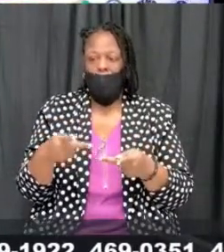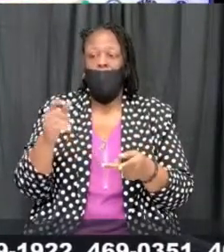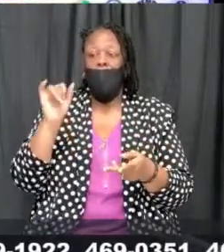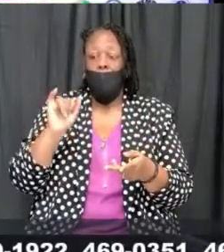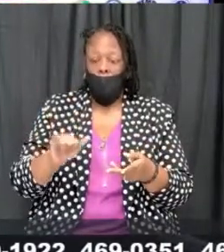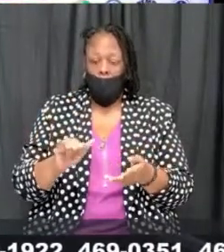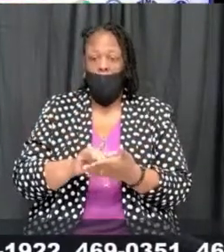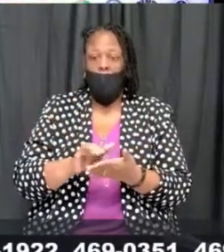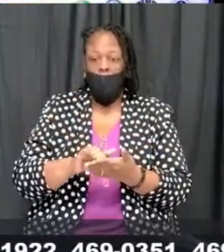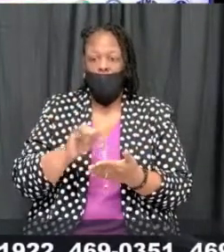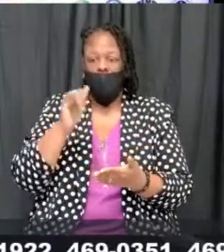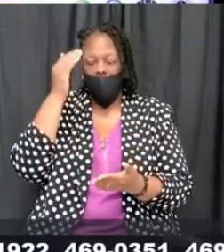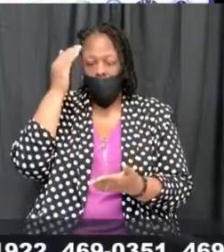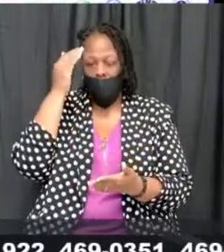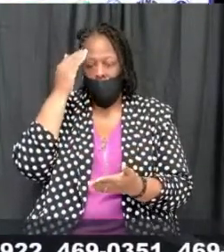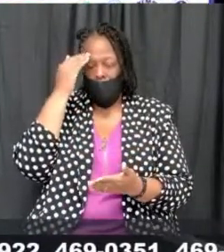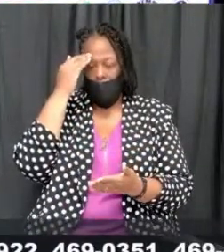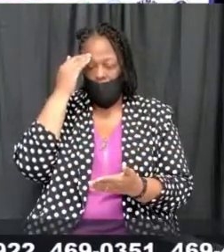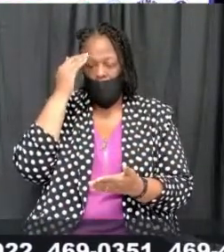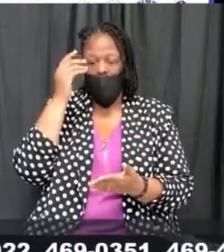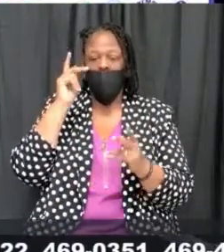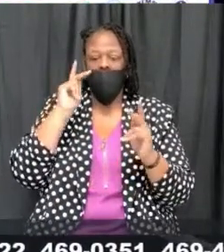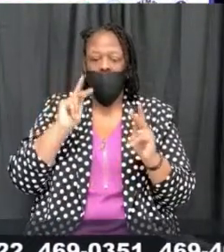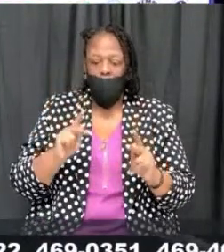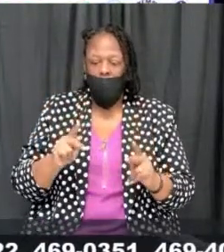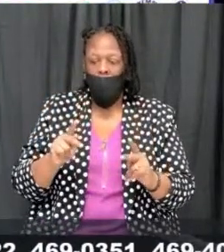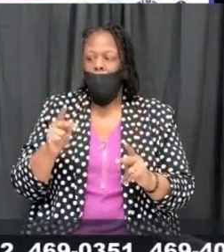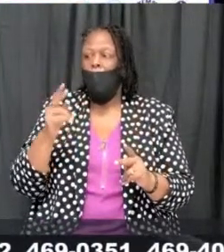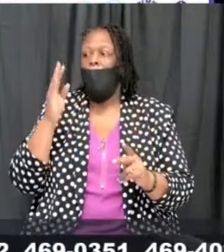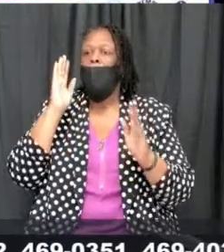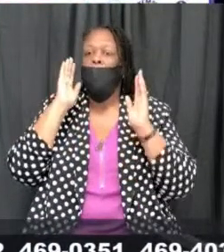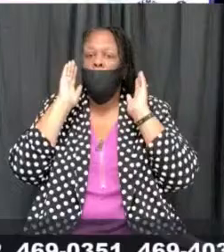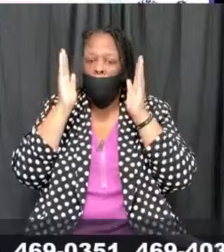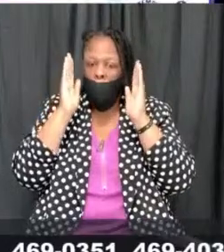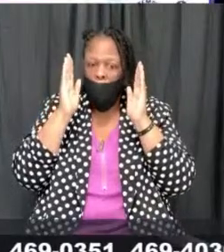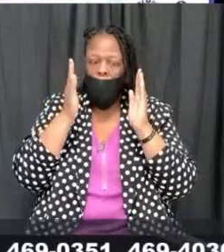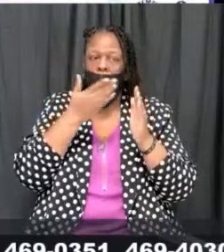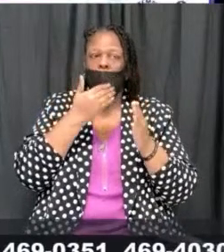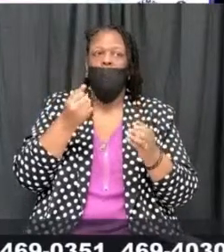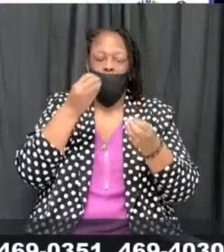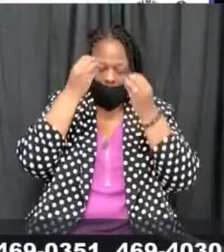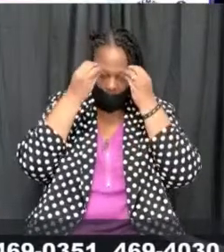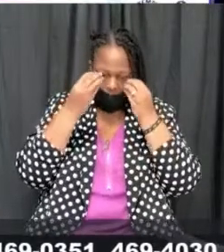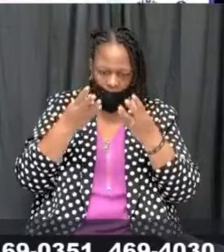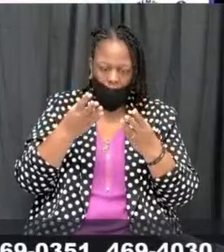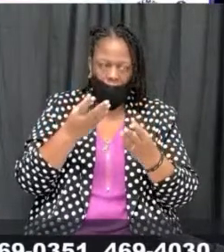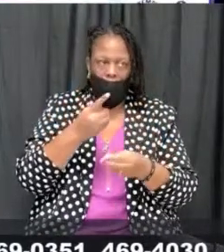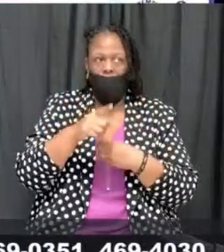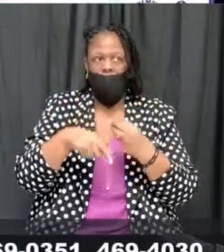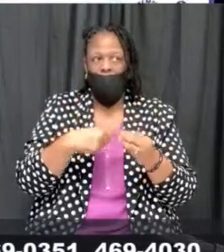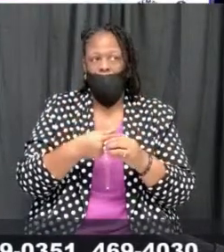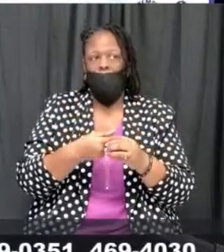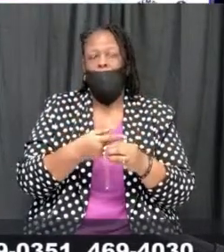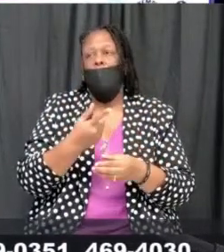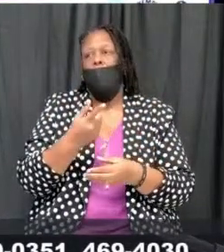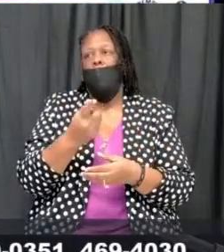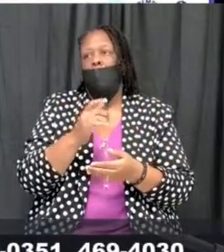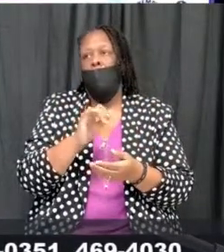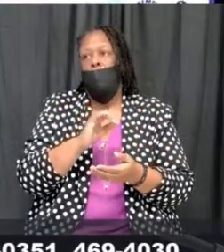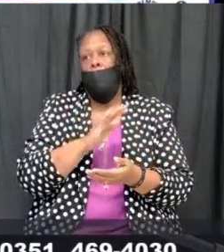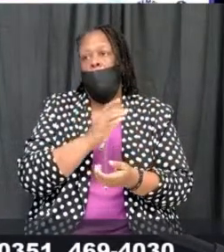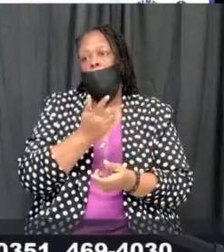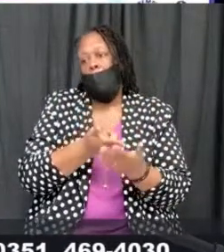facilities for the purposes of ensuring conformity with the provisions of this Act and any